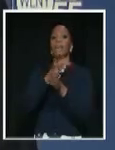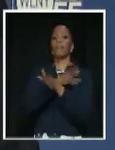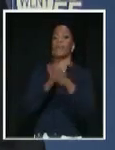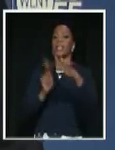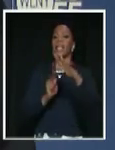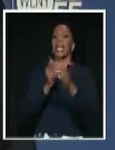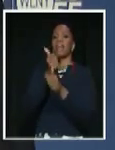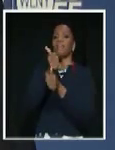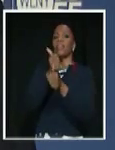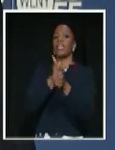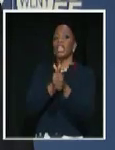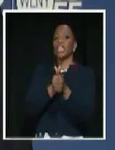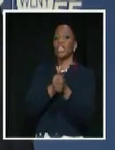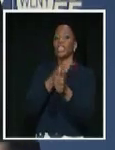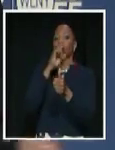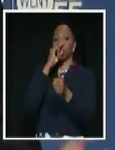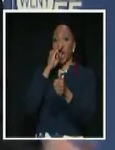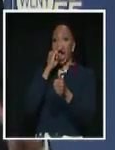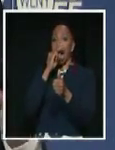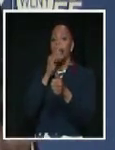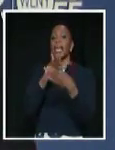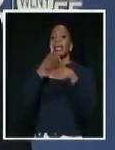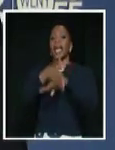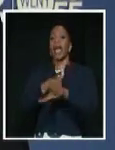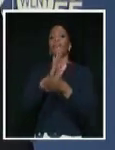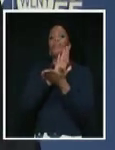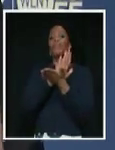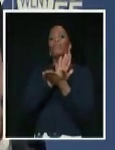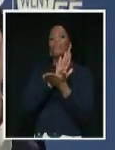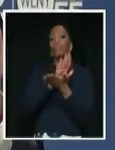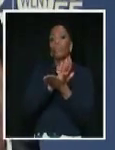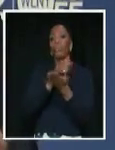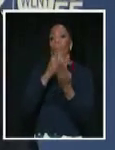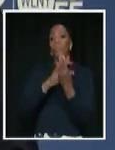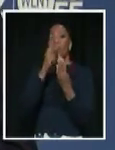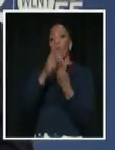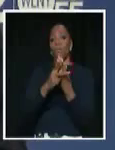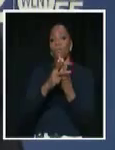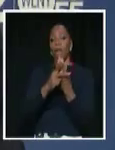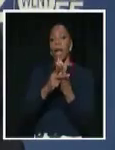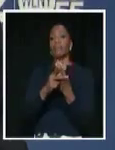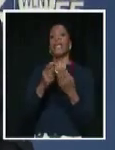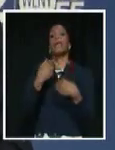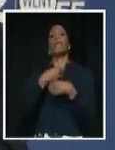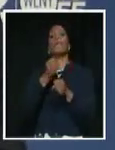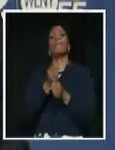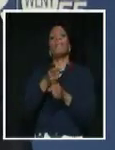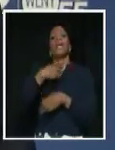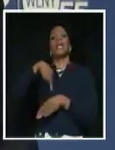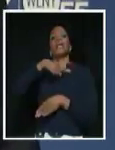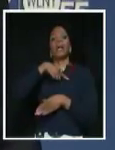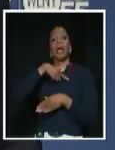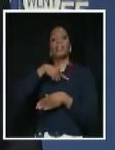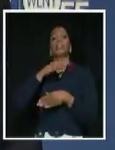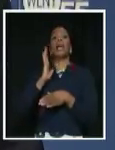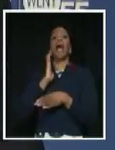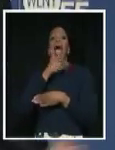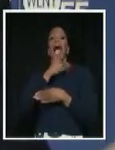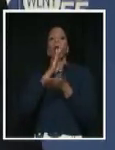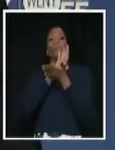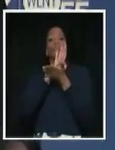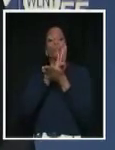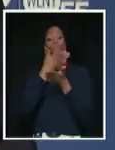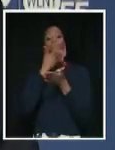after-school programs for every middle school child. That's going to help us all. That's going to make the city stronger, our schools better, our workforce stronger in the